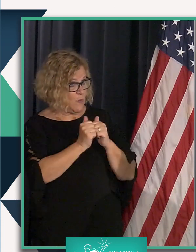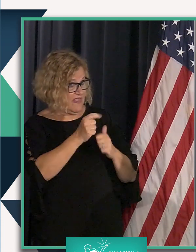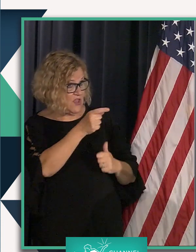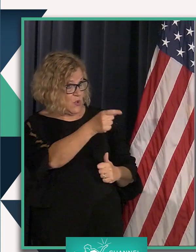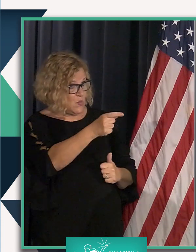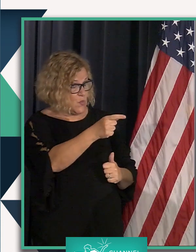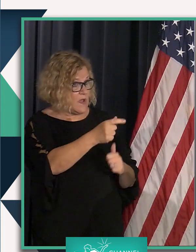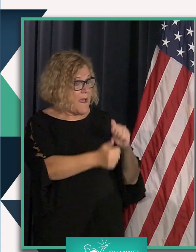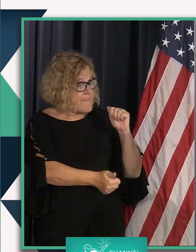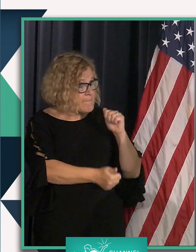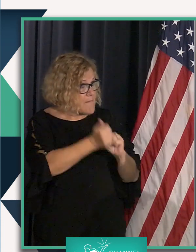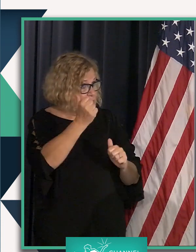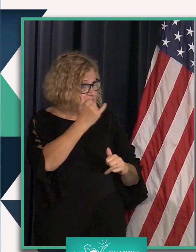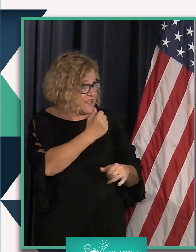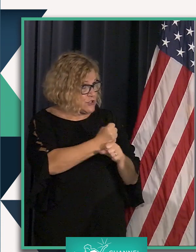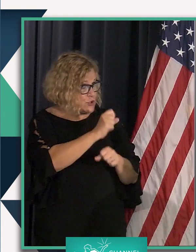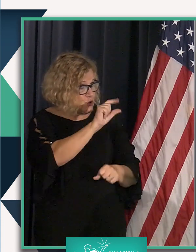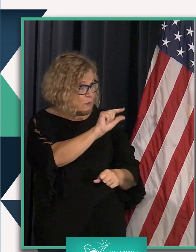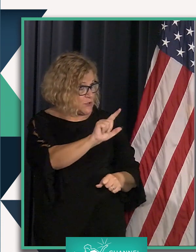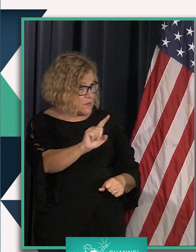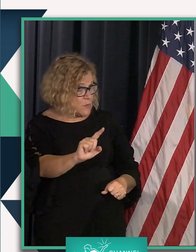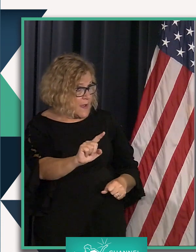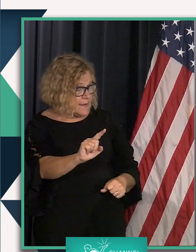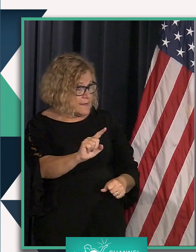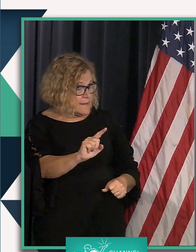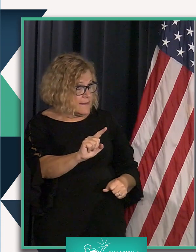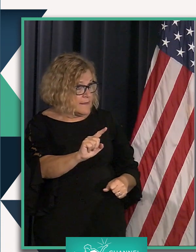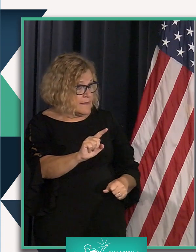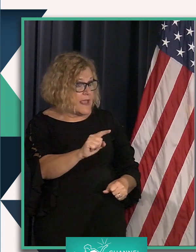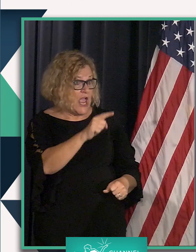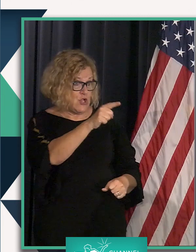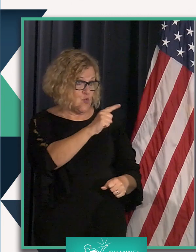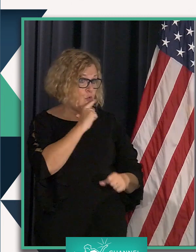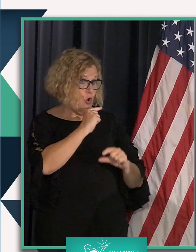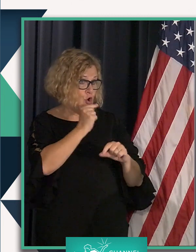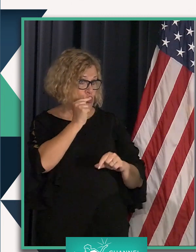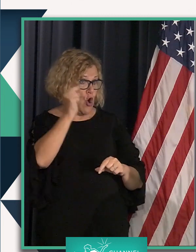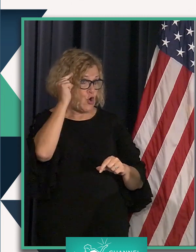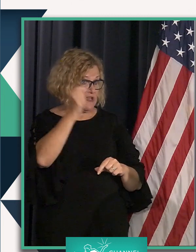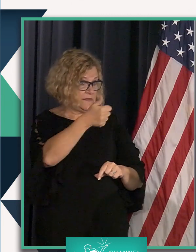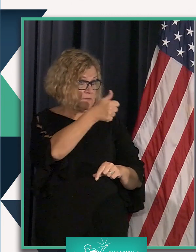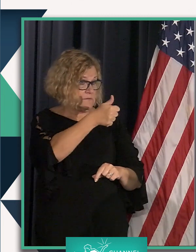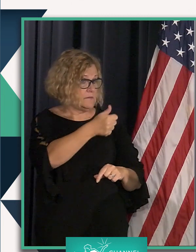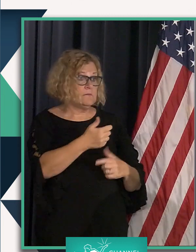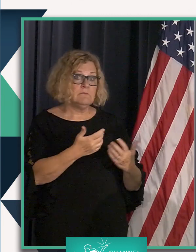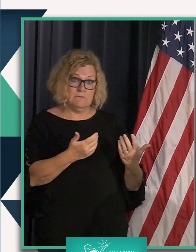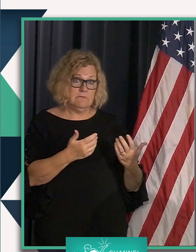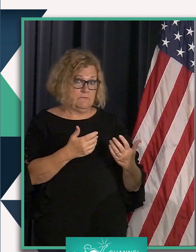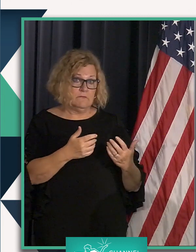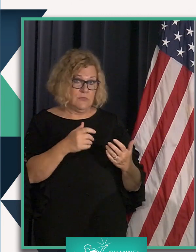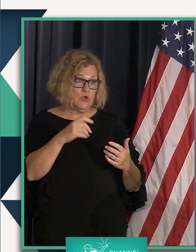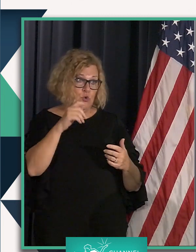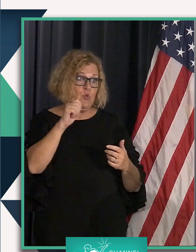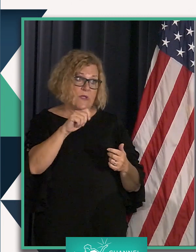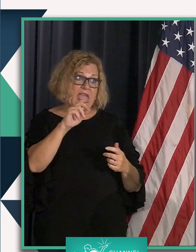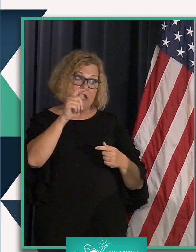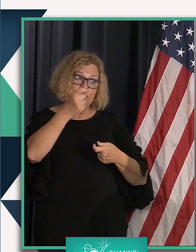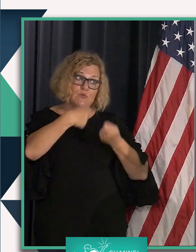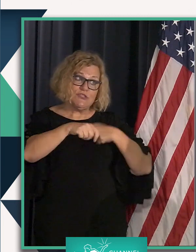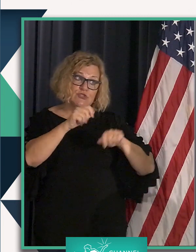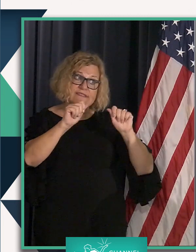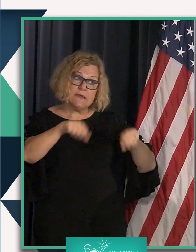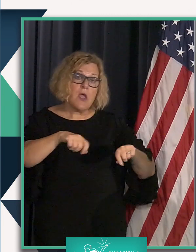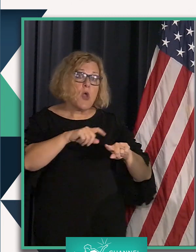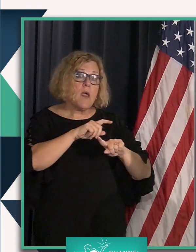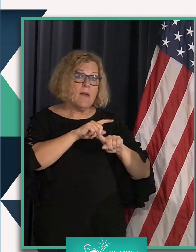you most of this year, 2021, and you're the guardian, there's no reason you can't switch it. But